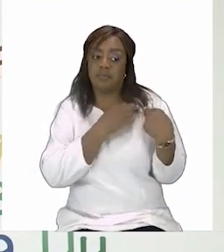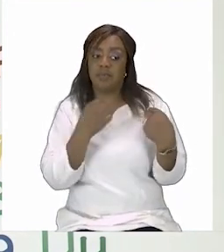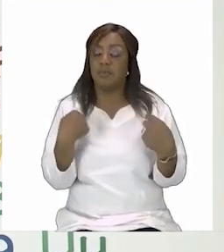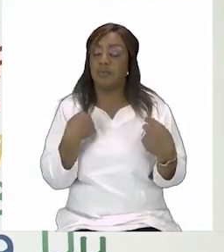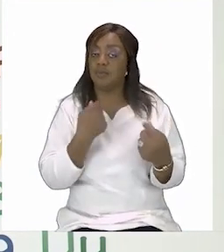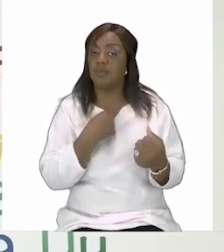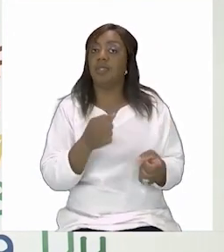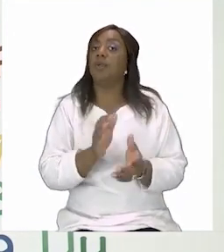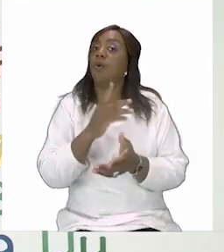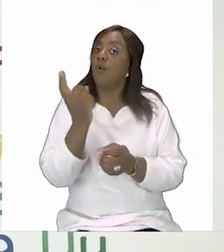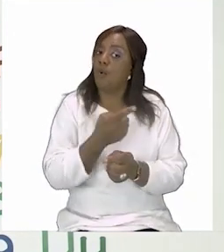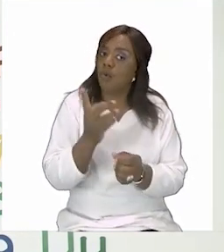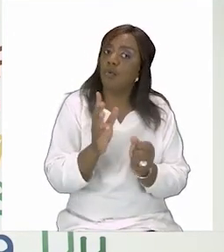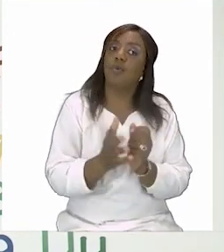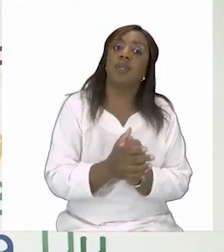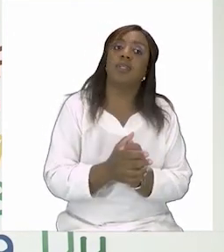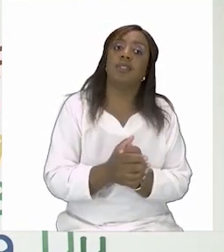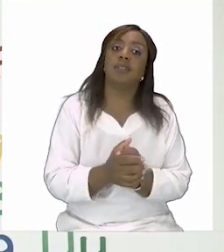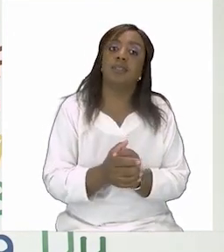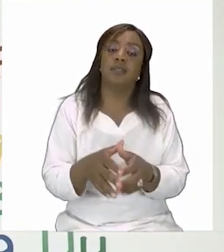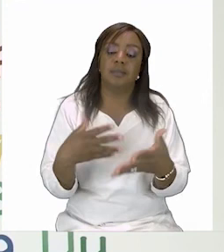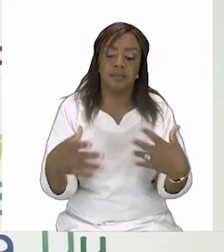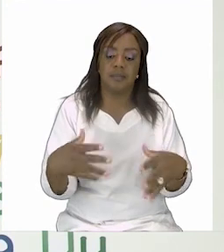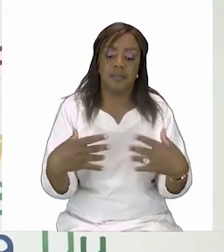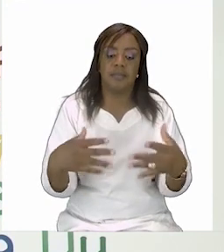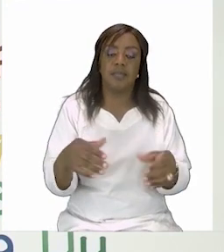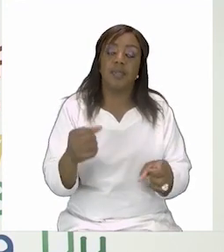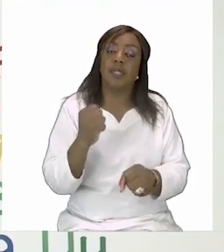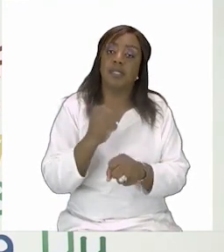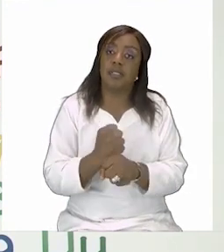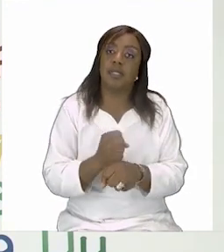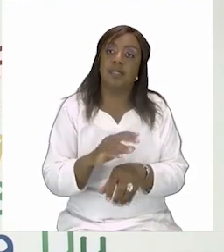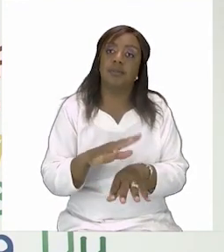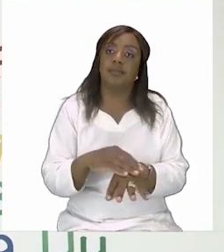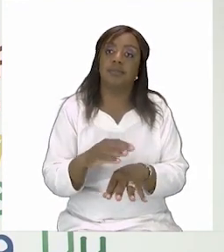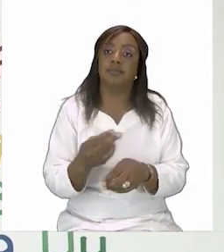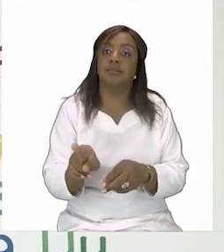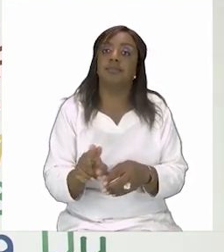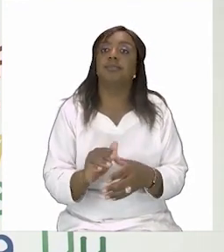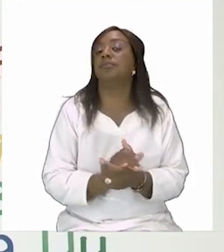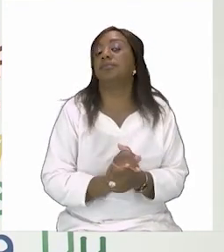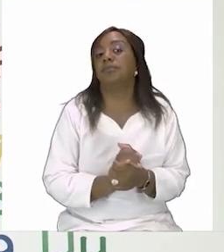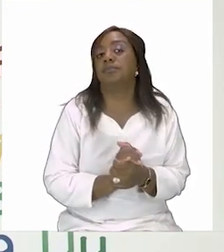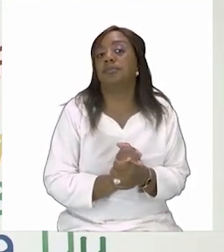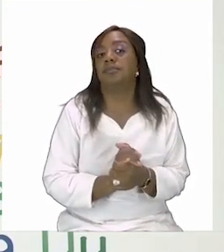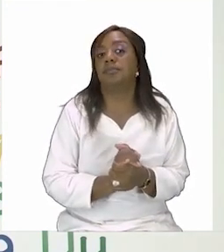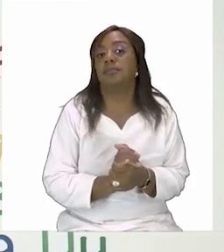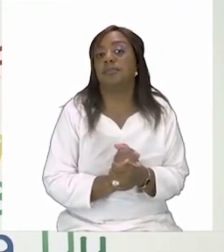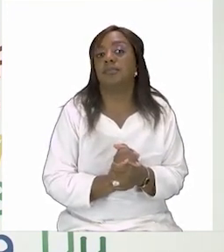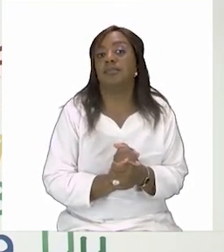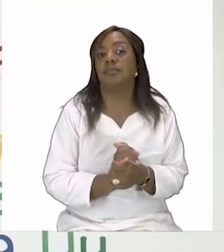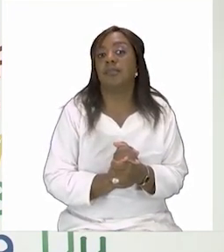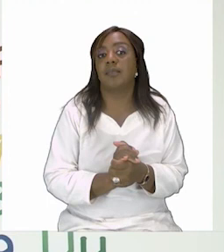responsible. Remember, don't touch anything until the sanitizer is dry on your hands. But